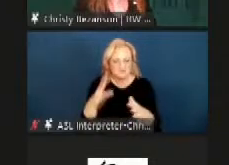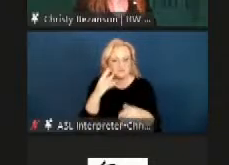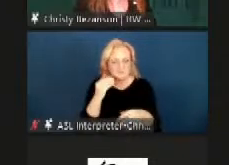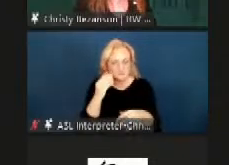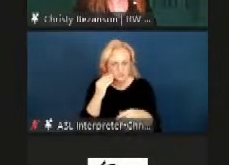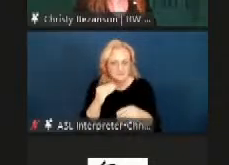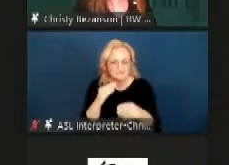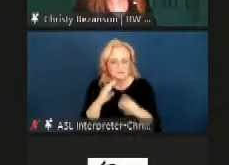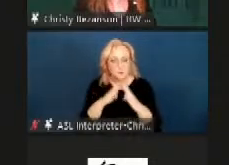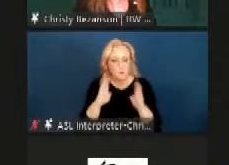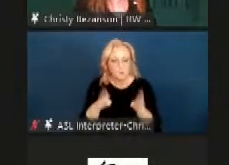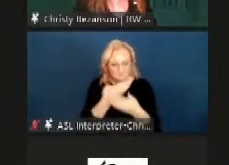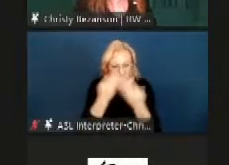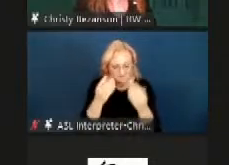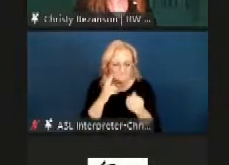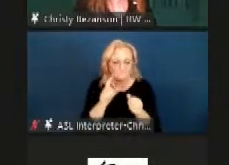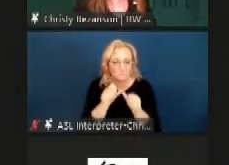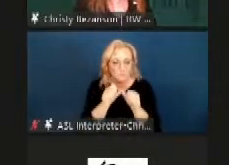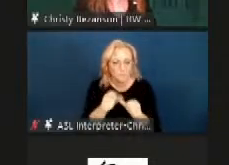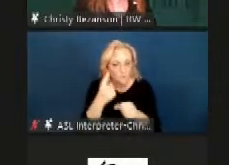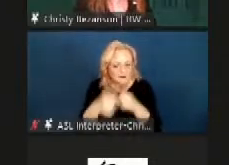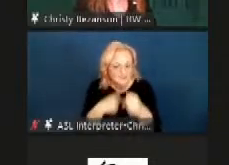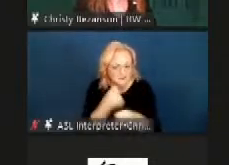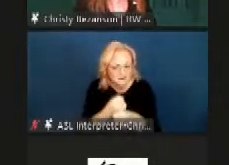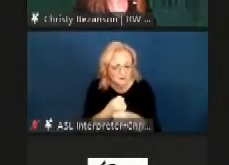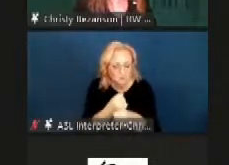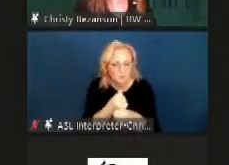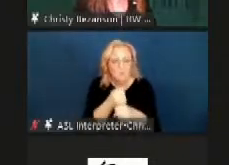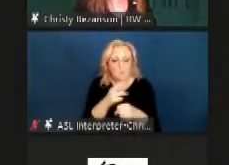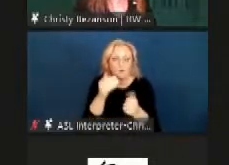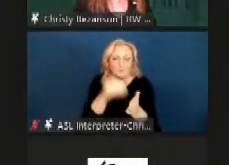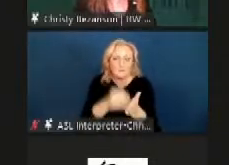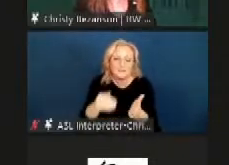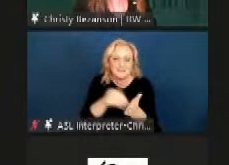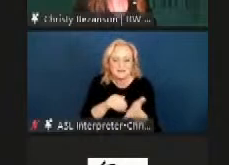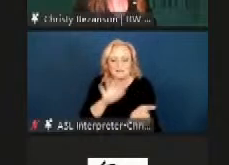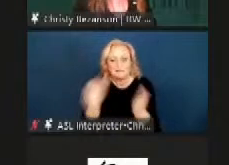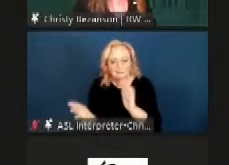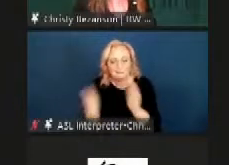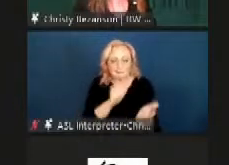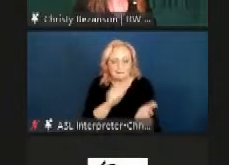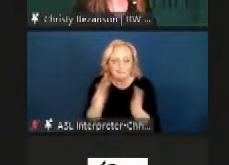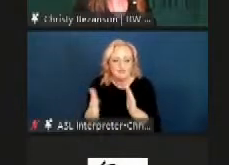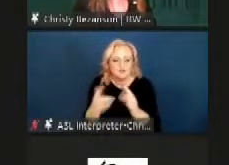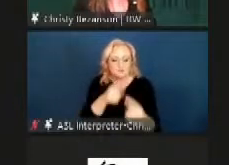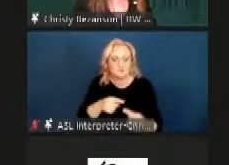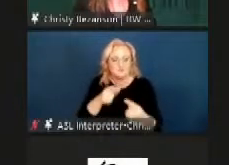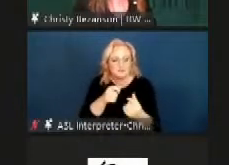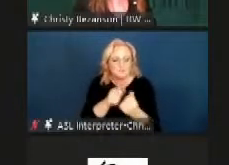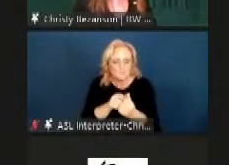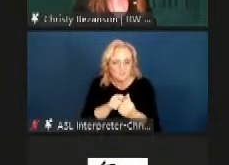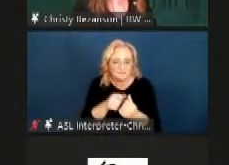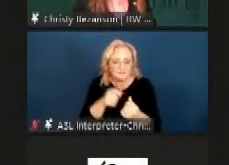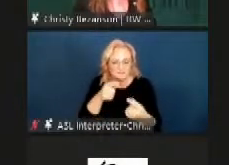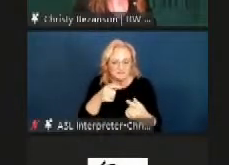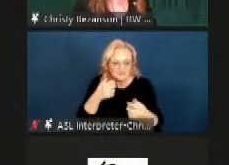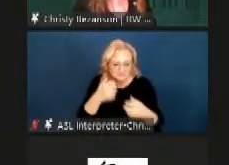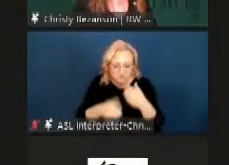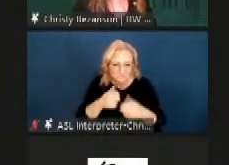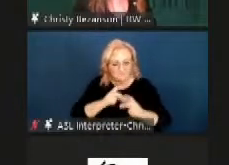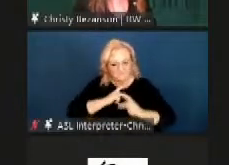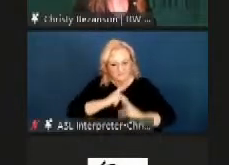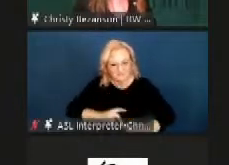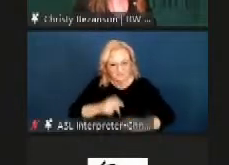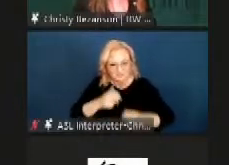least 1 year or repeatedly while struggling with a disabling condition. These conditions can be physical limitations, severe